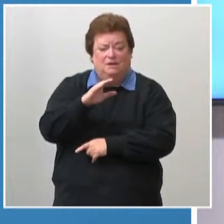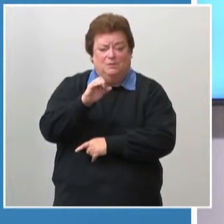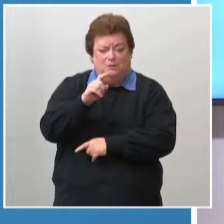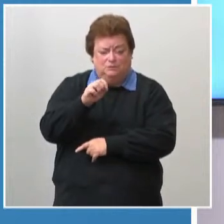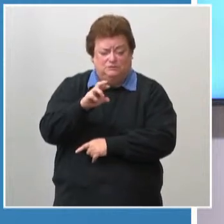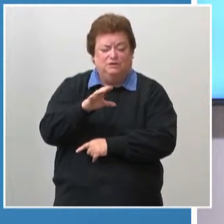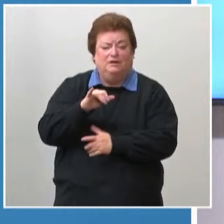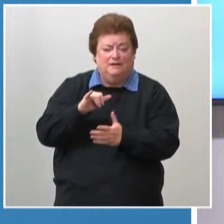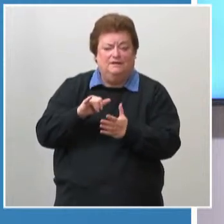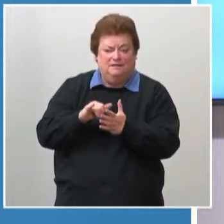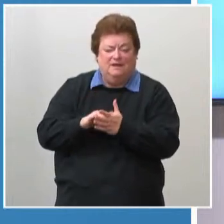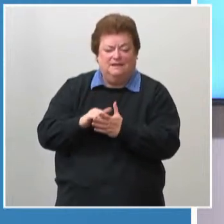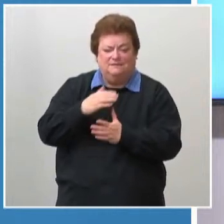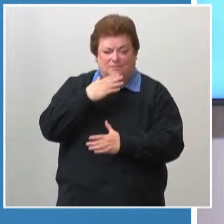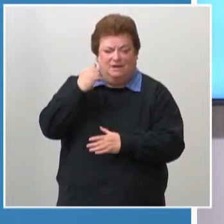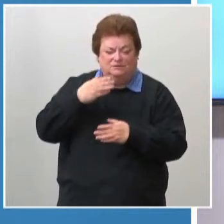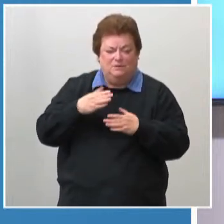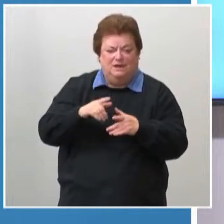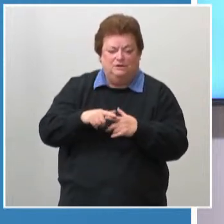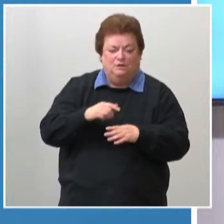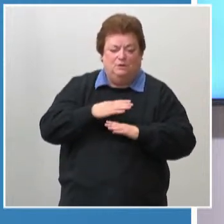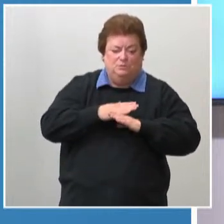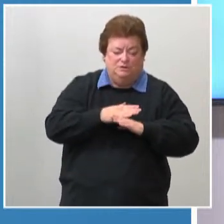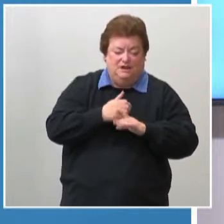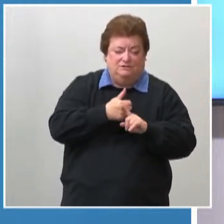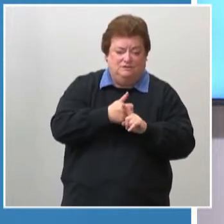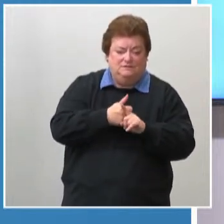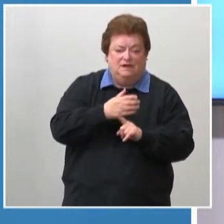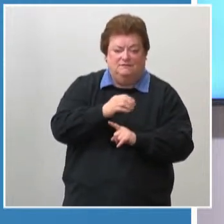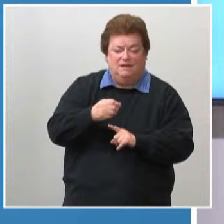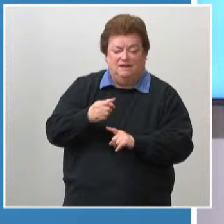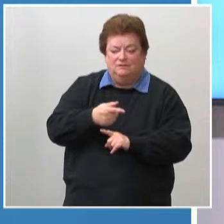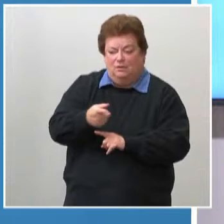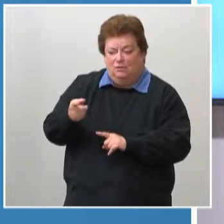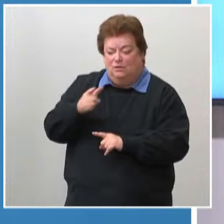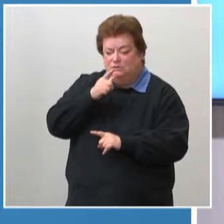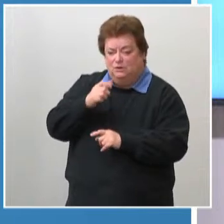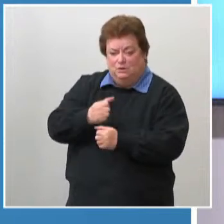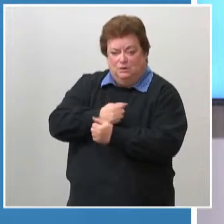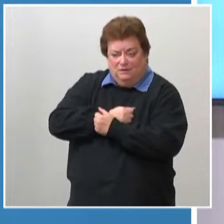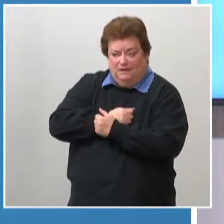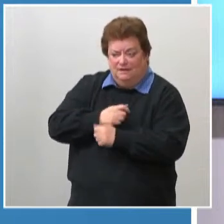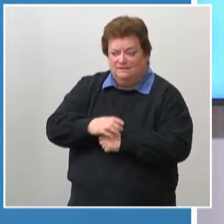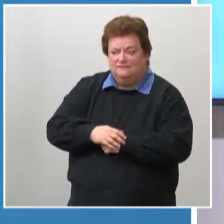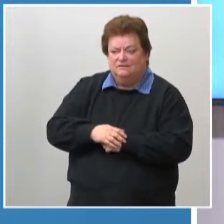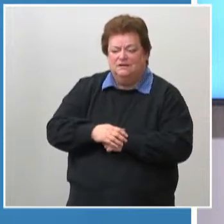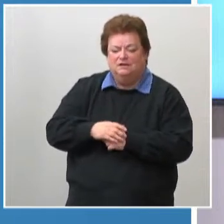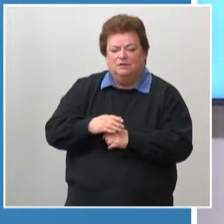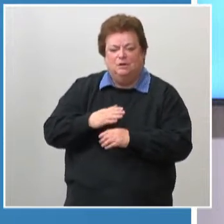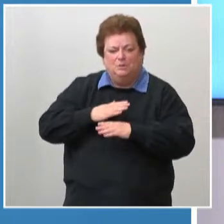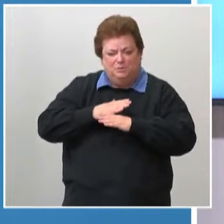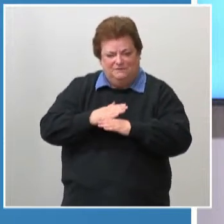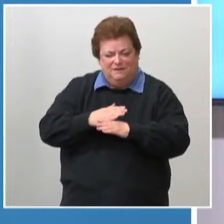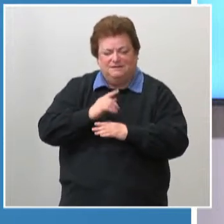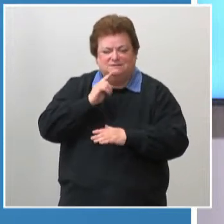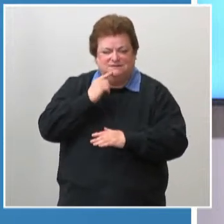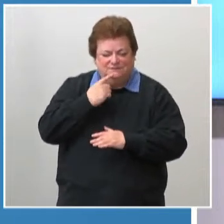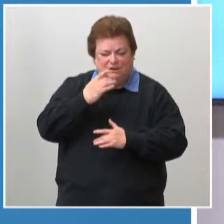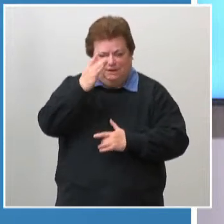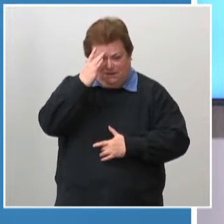is the best way to protect yourself and those you love, to prevent severe illness, and to save